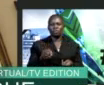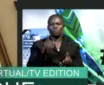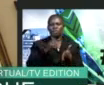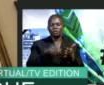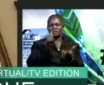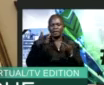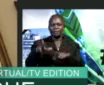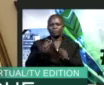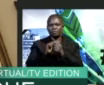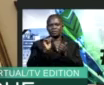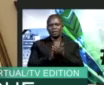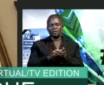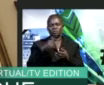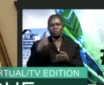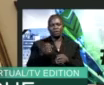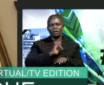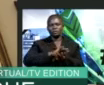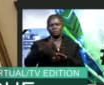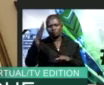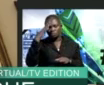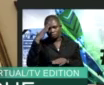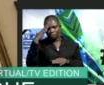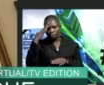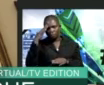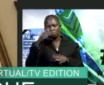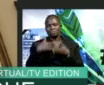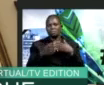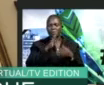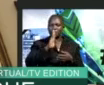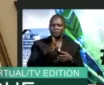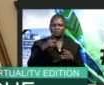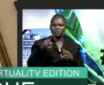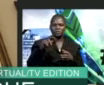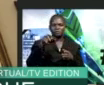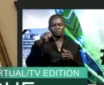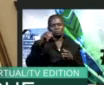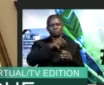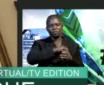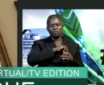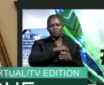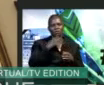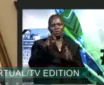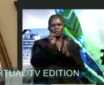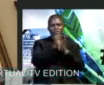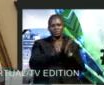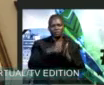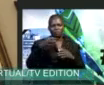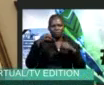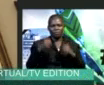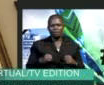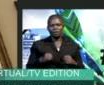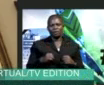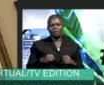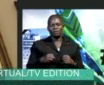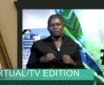What has happened with that one? I don't know. Maybe the Honorable Minister of State or Power, I saw